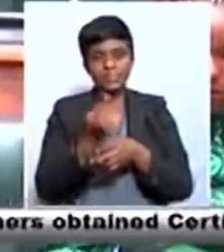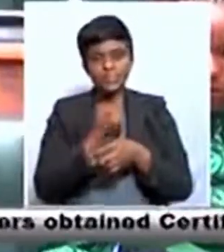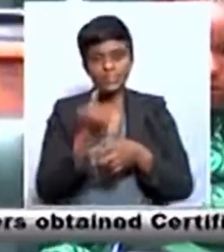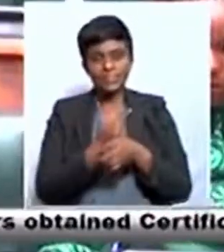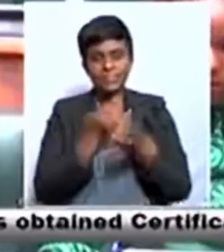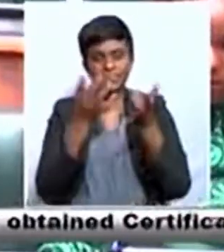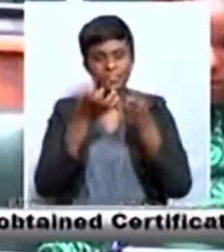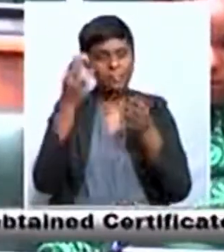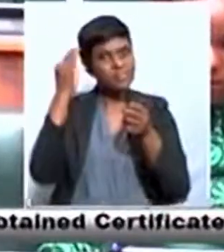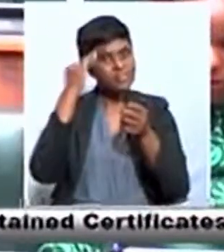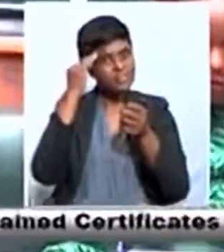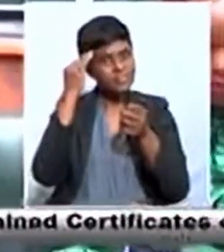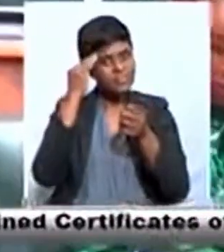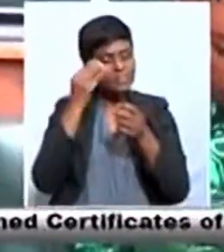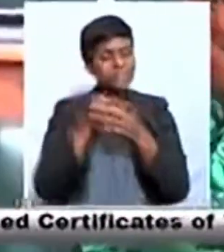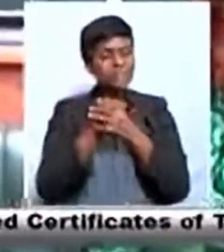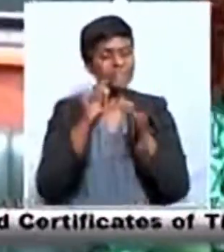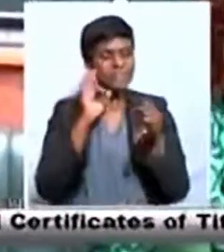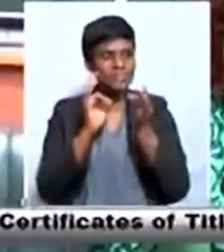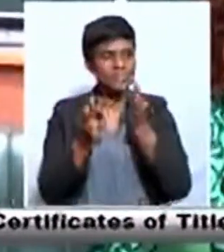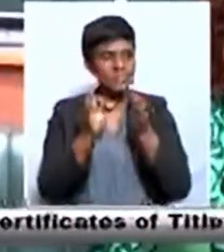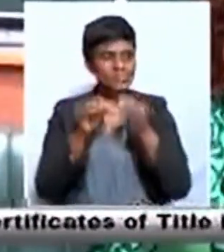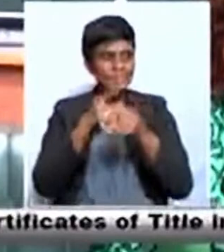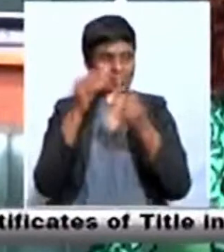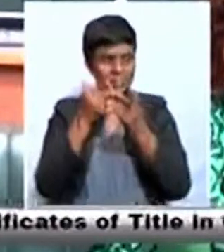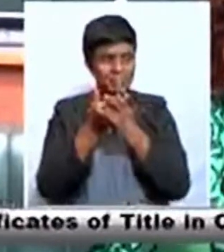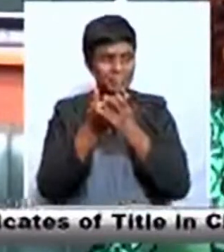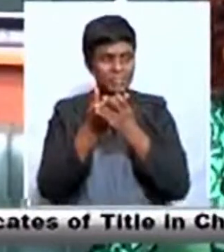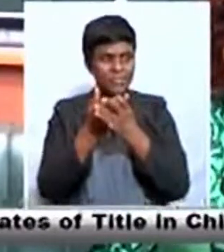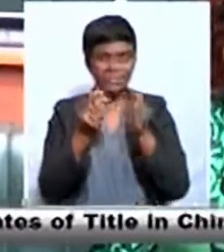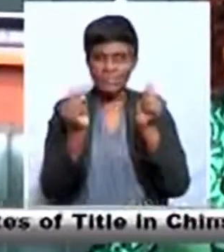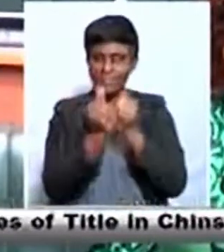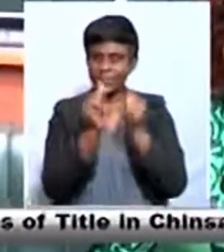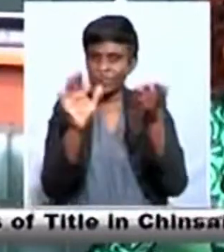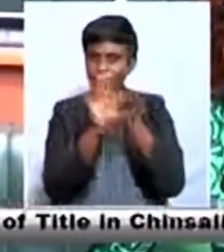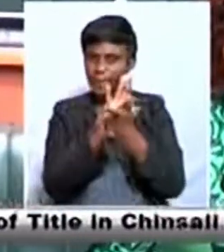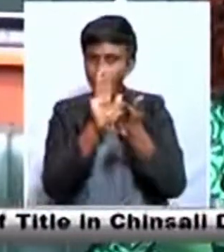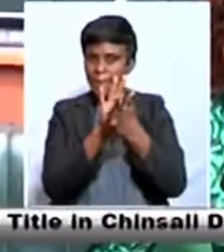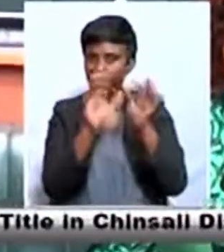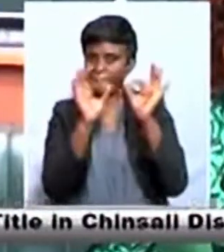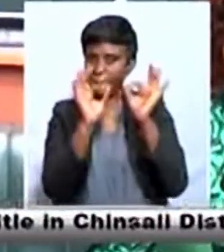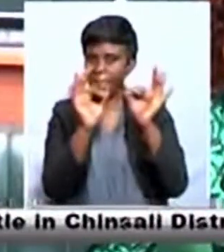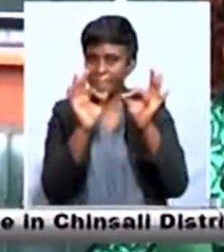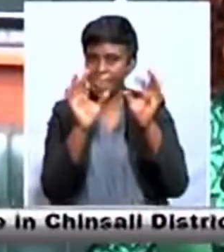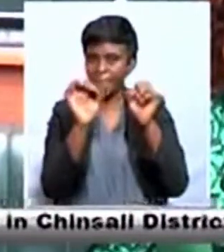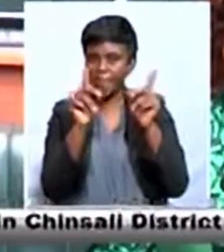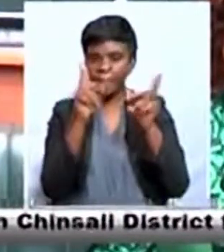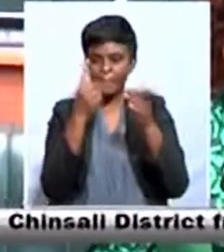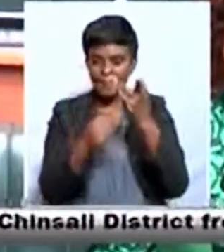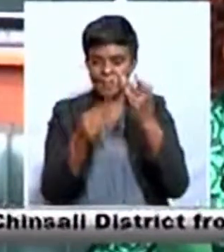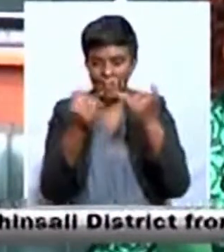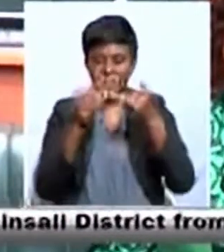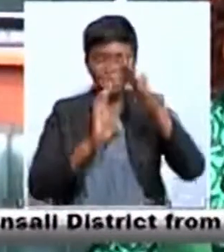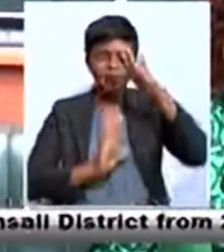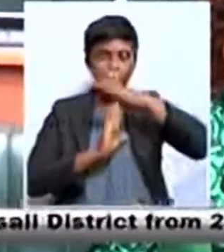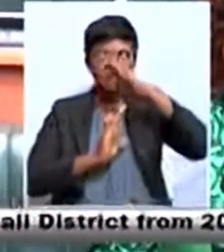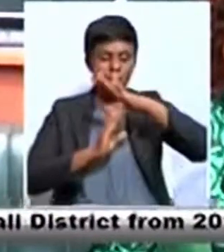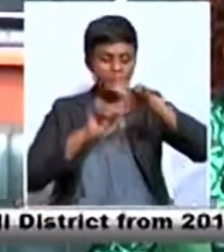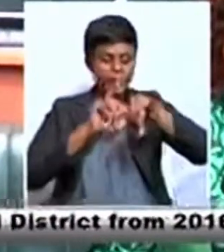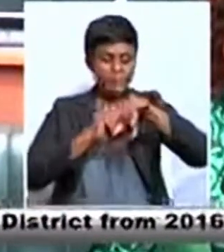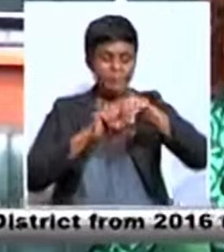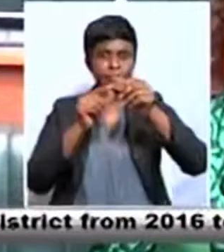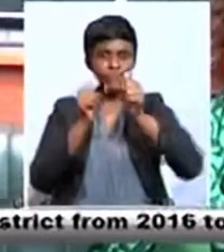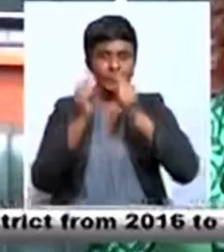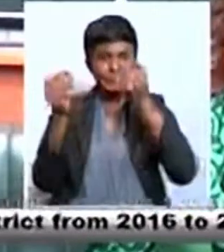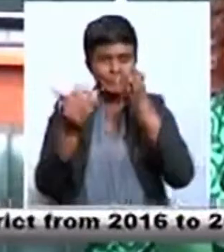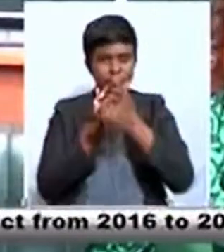out if all in terms of documentation is okay, what is the maximum period with the new